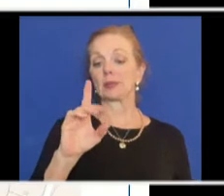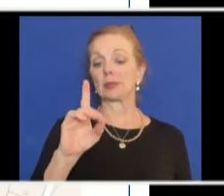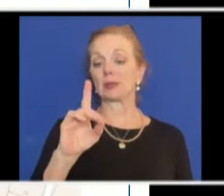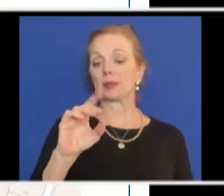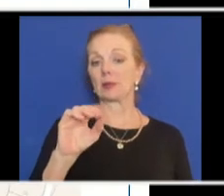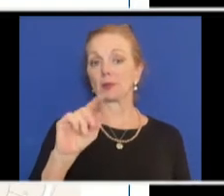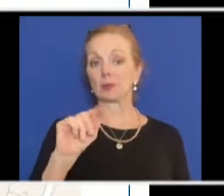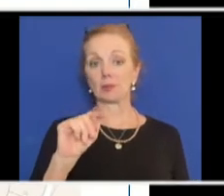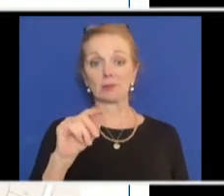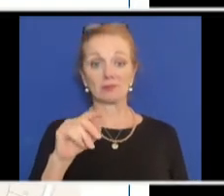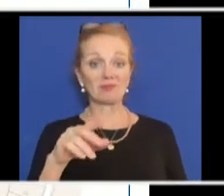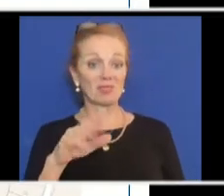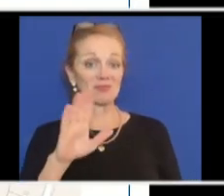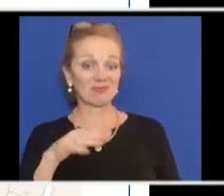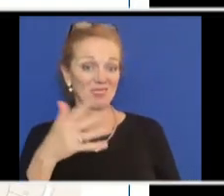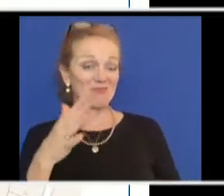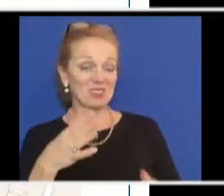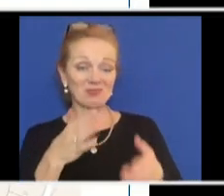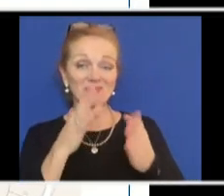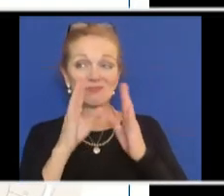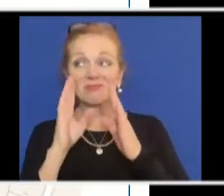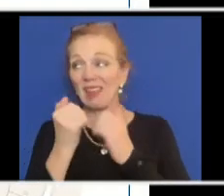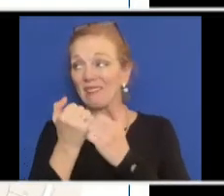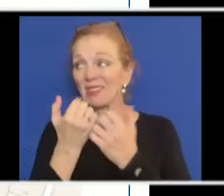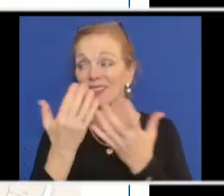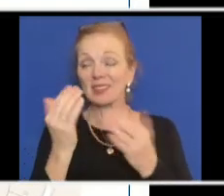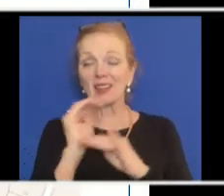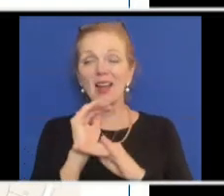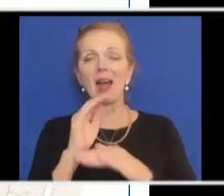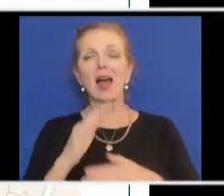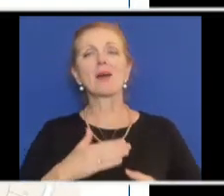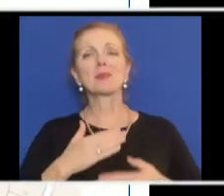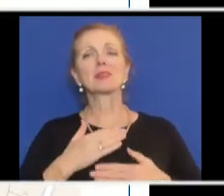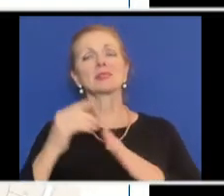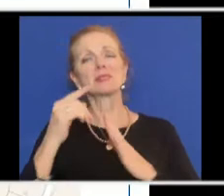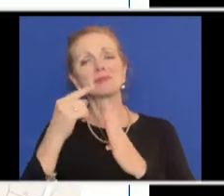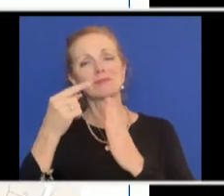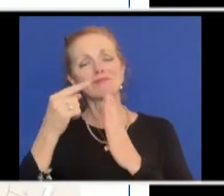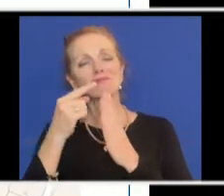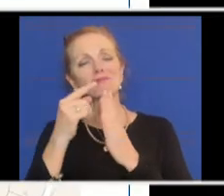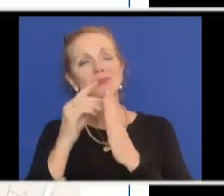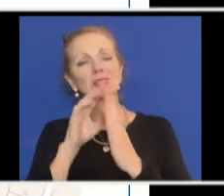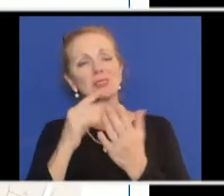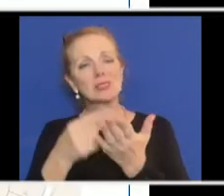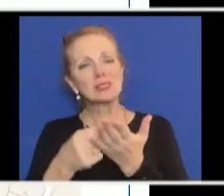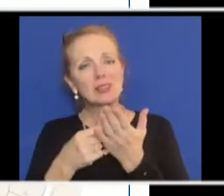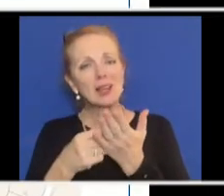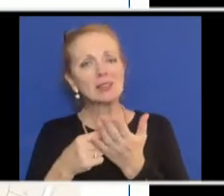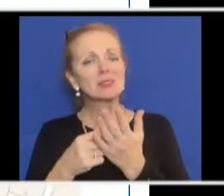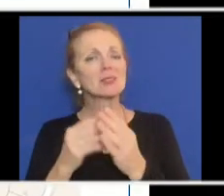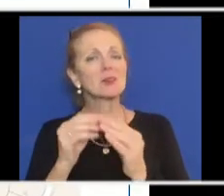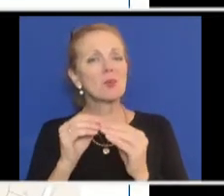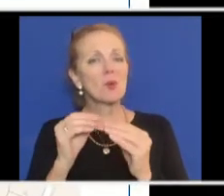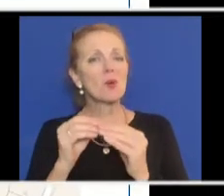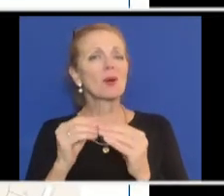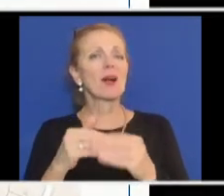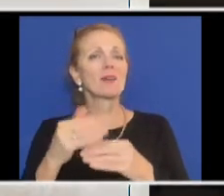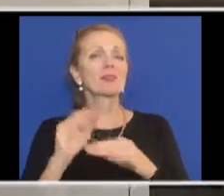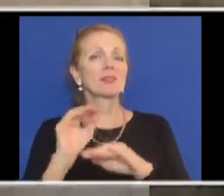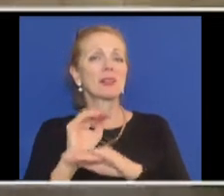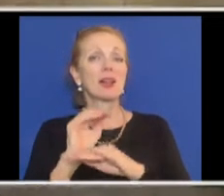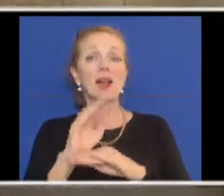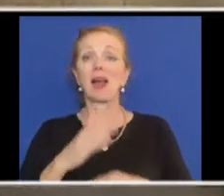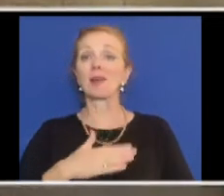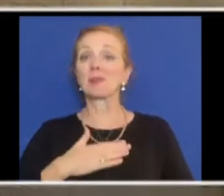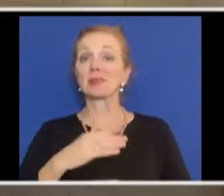we have been listening to everything you said tonight so we're happy to explore the conversation on infrastructure needs and investment further after this evening with that I'm happy to